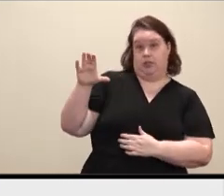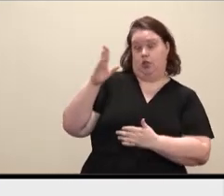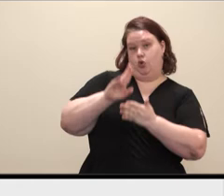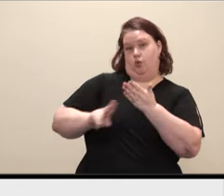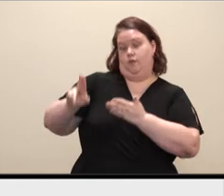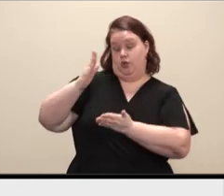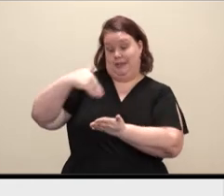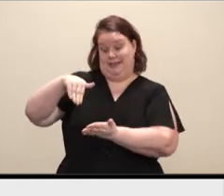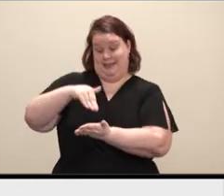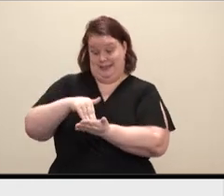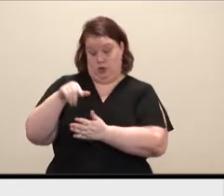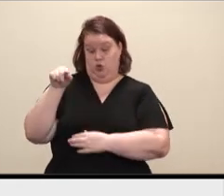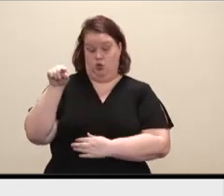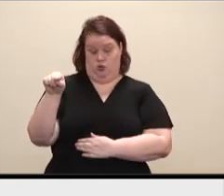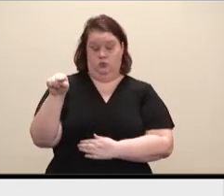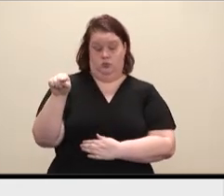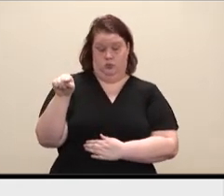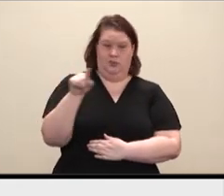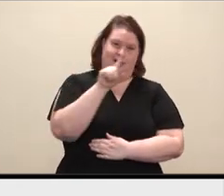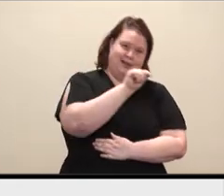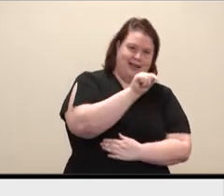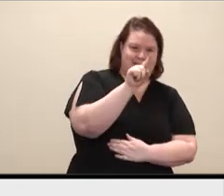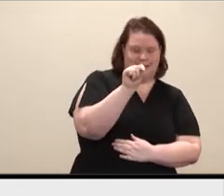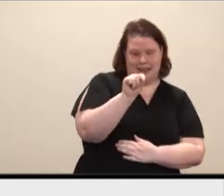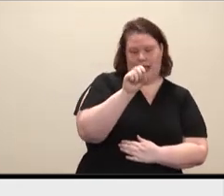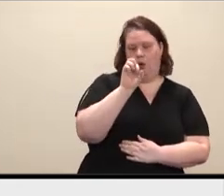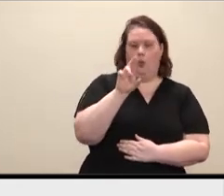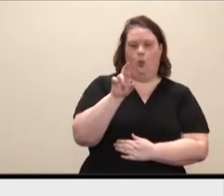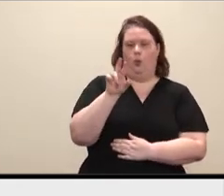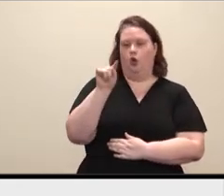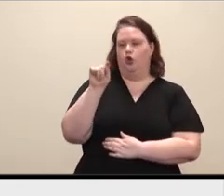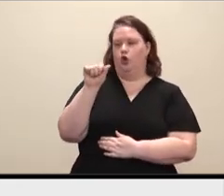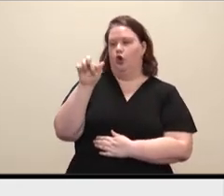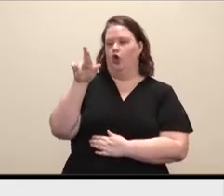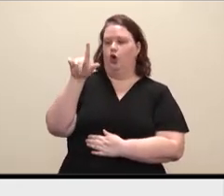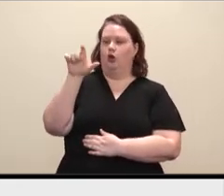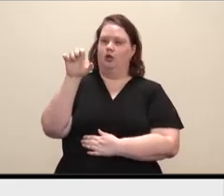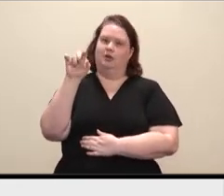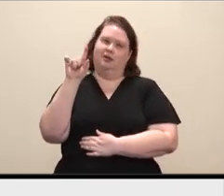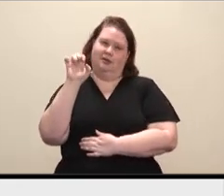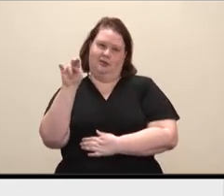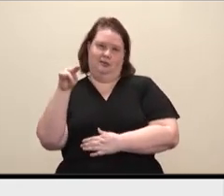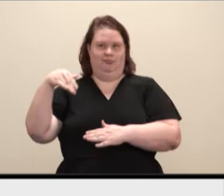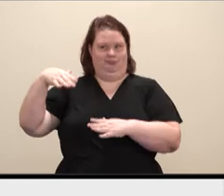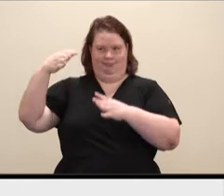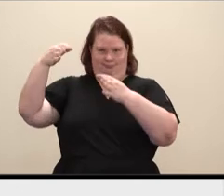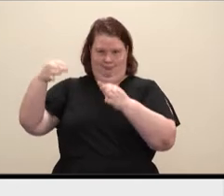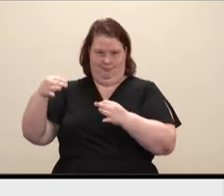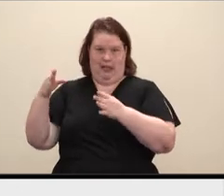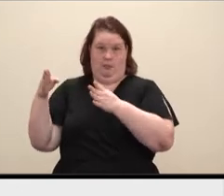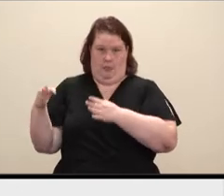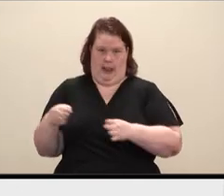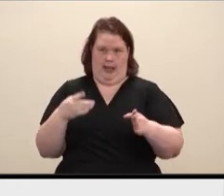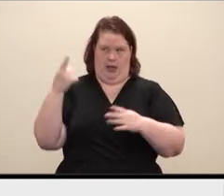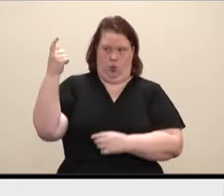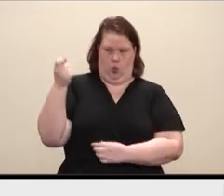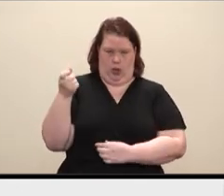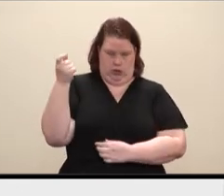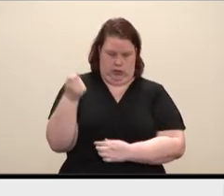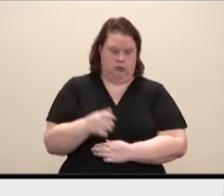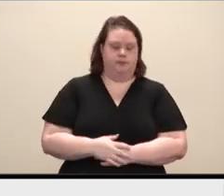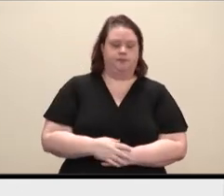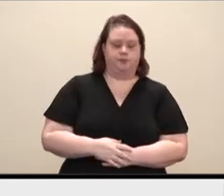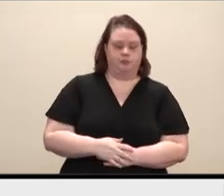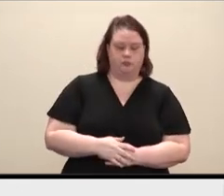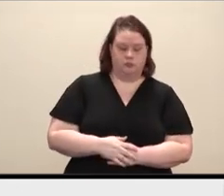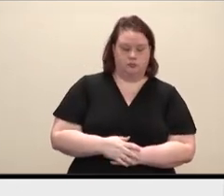MCC and some of this work, whether it's Texas Tech or perhaps Tarleton, all that is still in the works because this is a planning grant. Those students